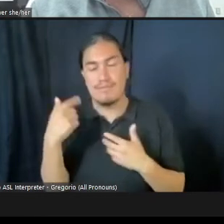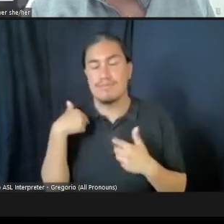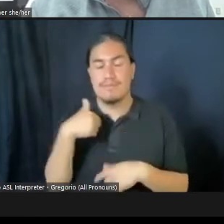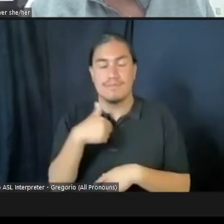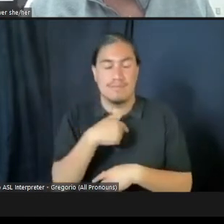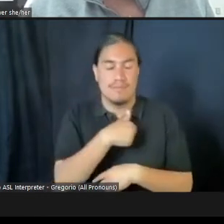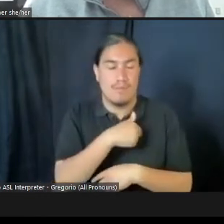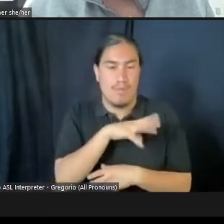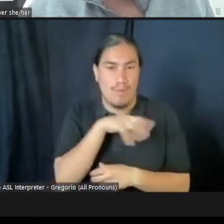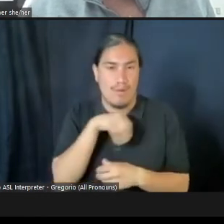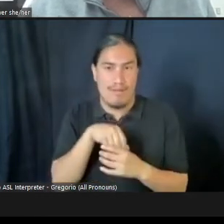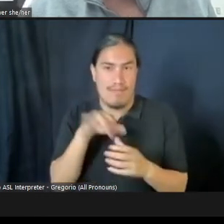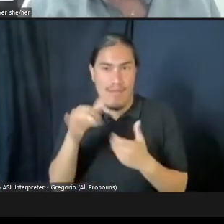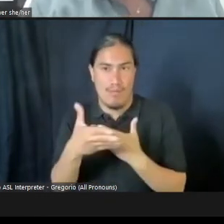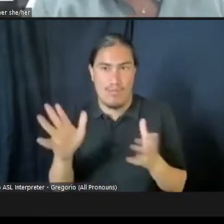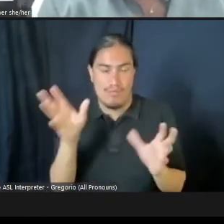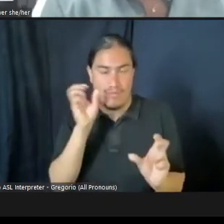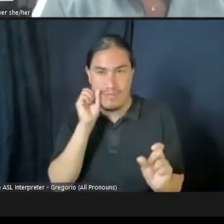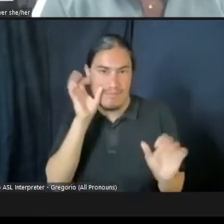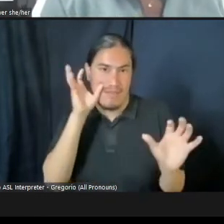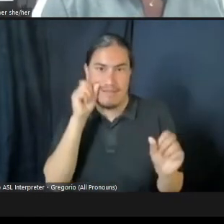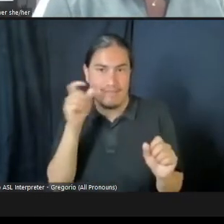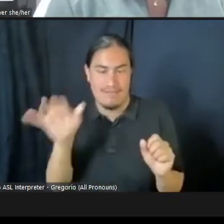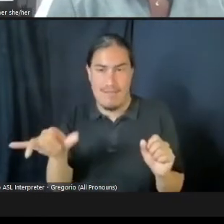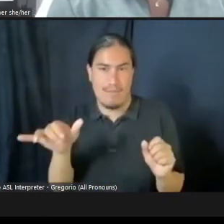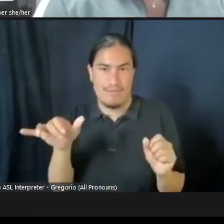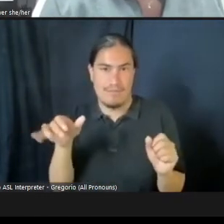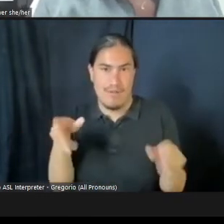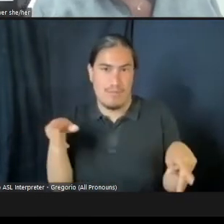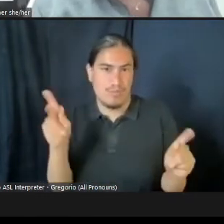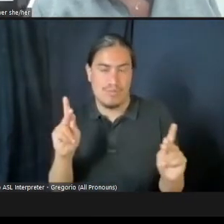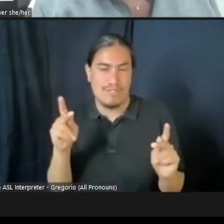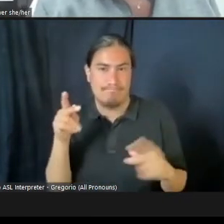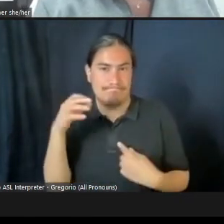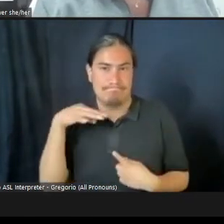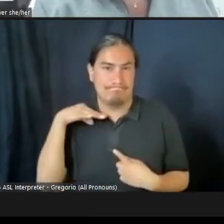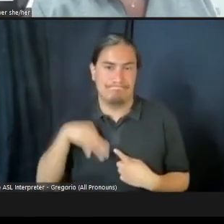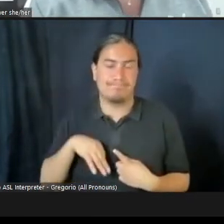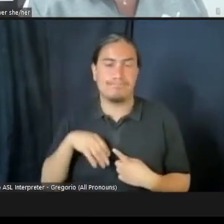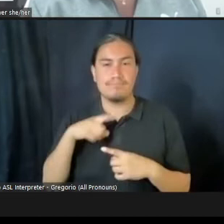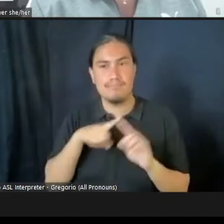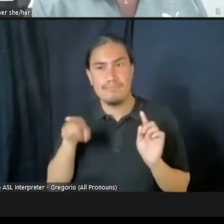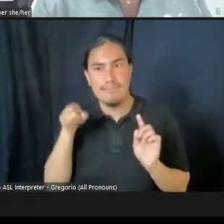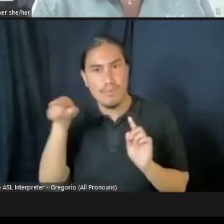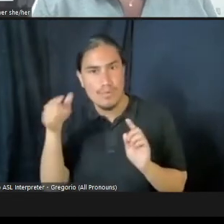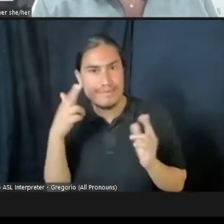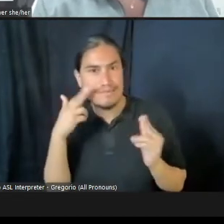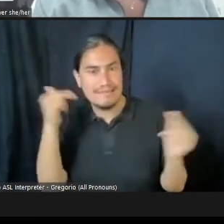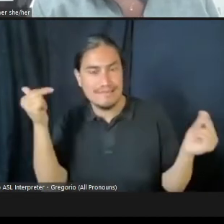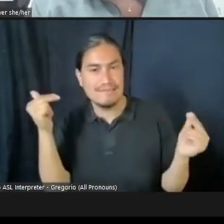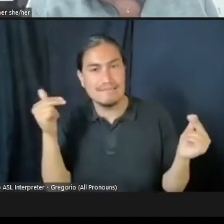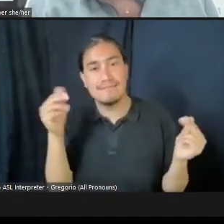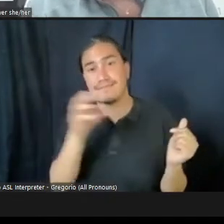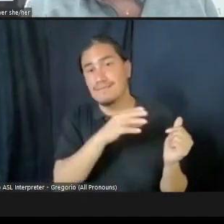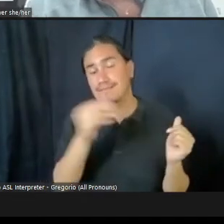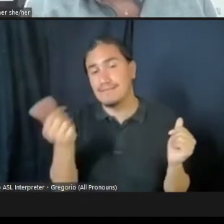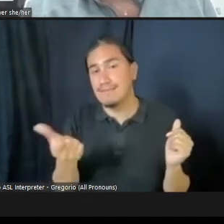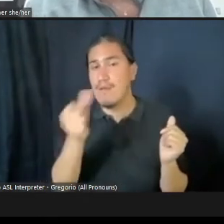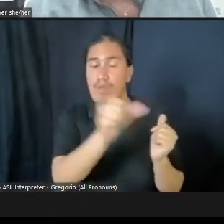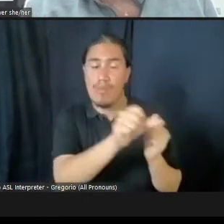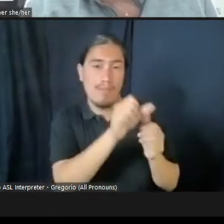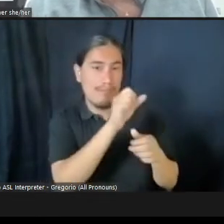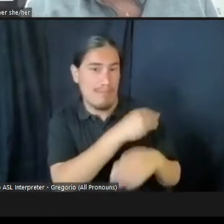be in a room with her in any capacity is a gift, an unforgettable one, but to have her sing this song. Now, it just so happened one of the other ensemble